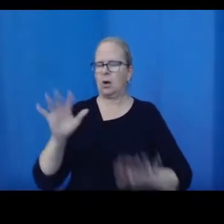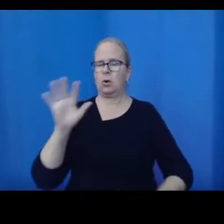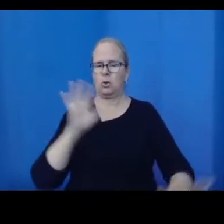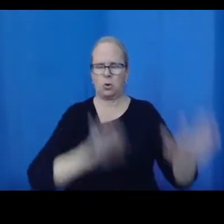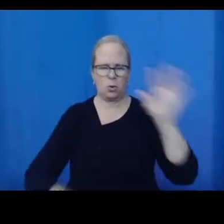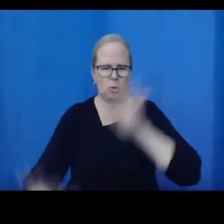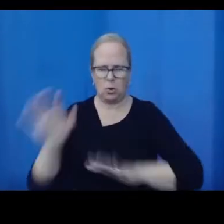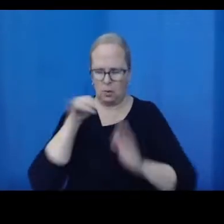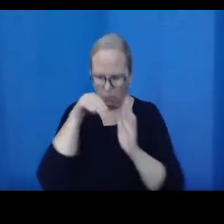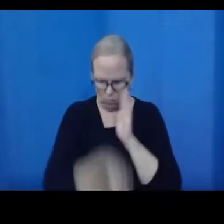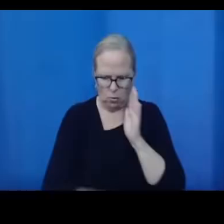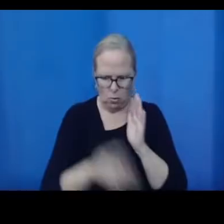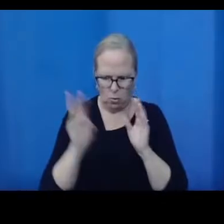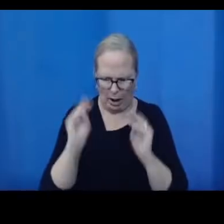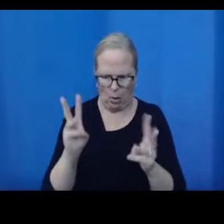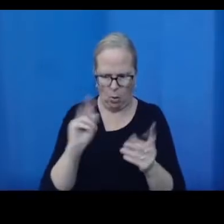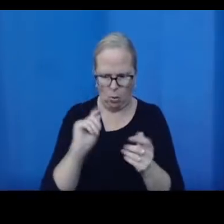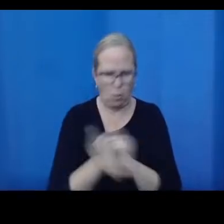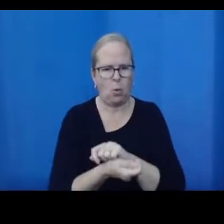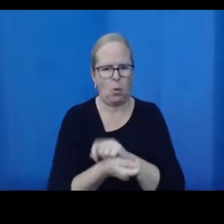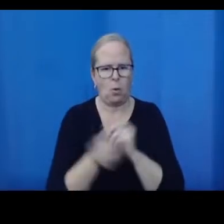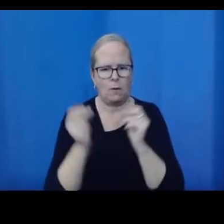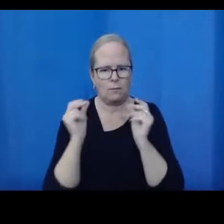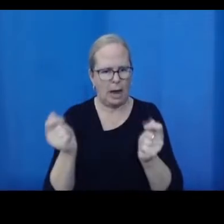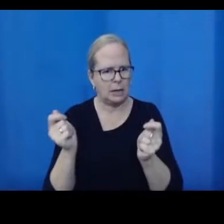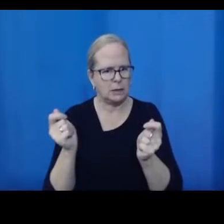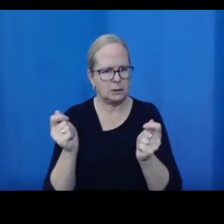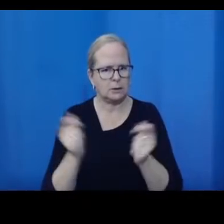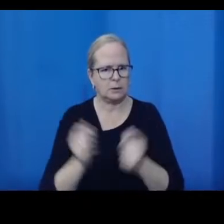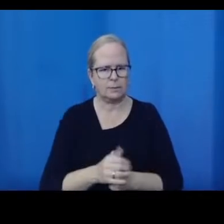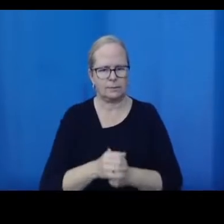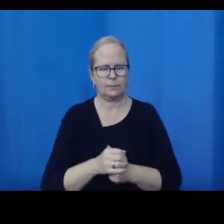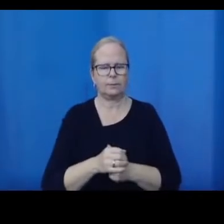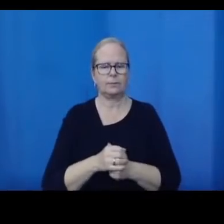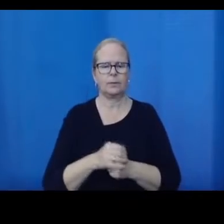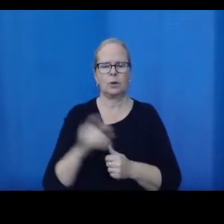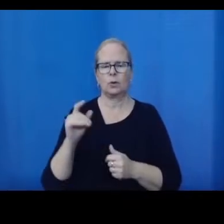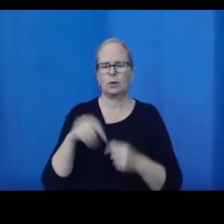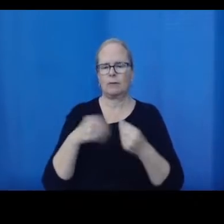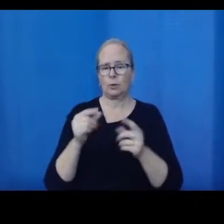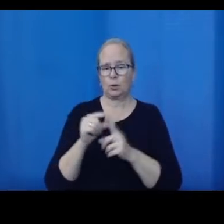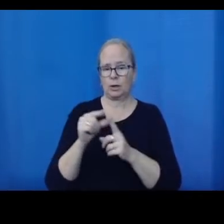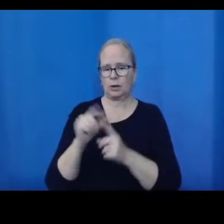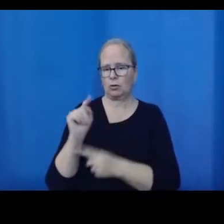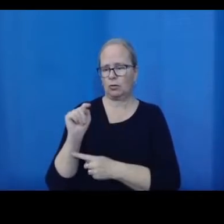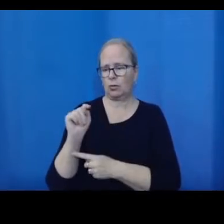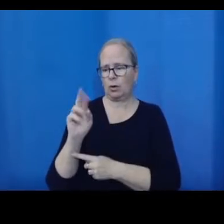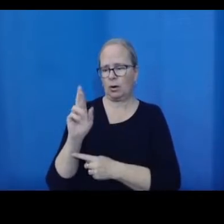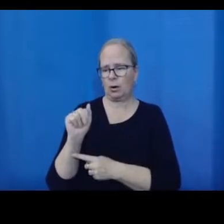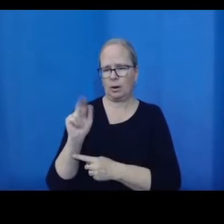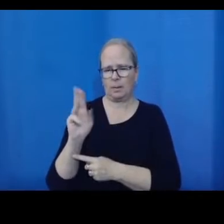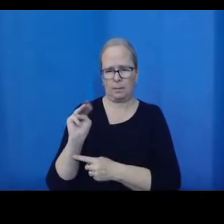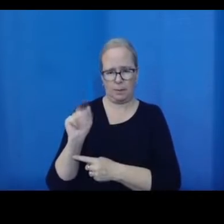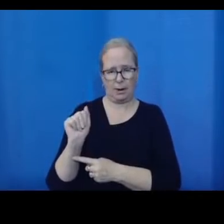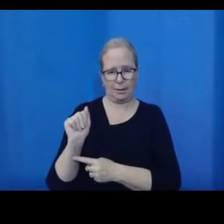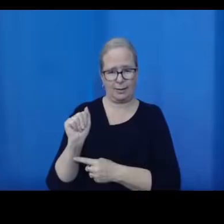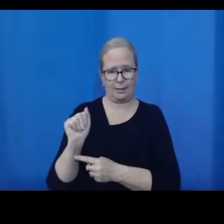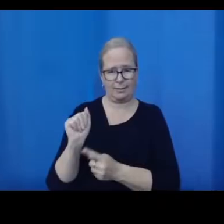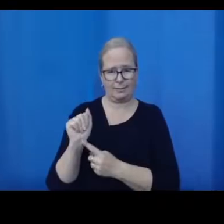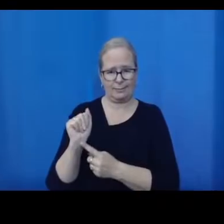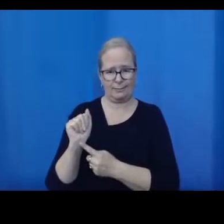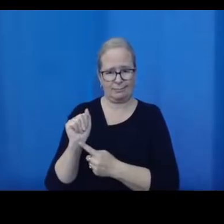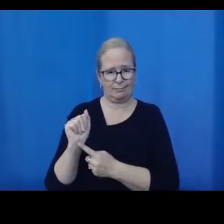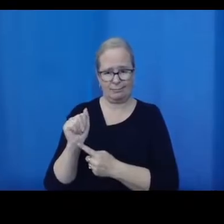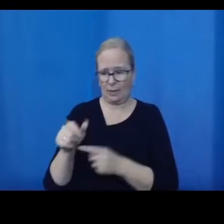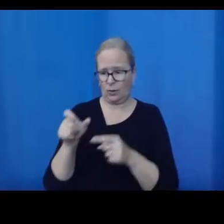here a lot because I really want to emphasize that this is a big traumatic thing we're going through, and it's not normal, and it happened in a way that and